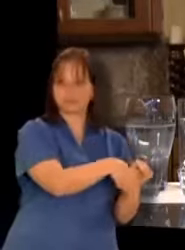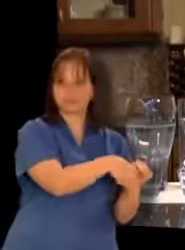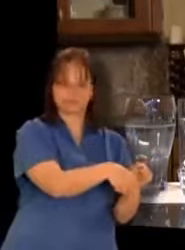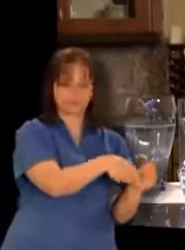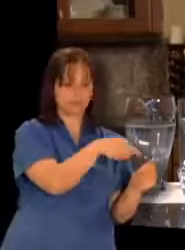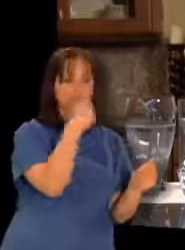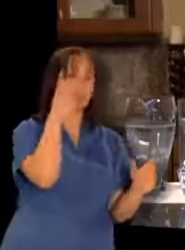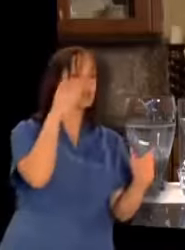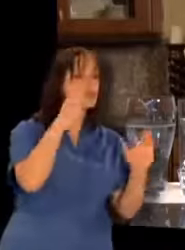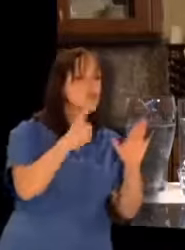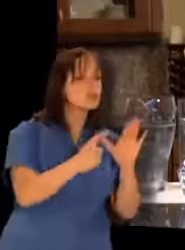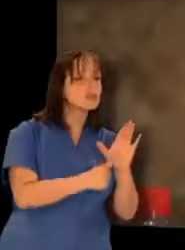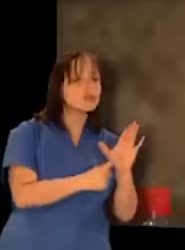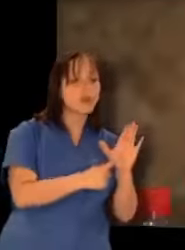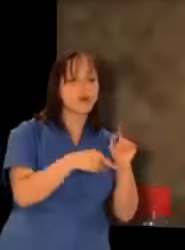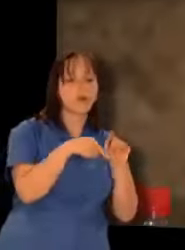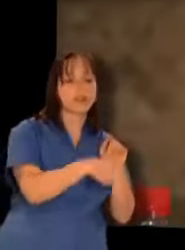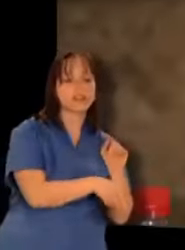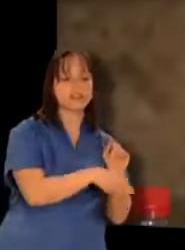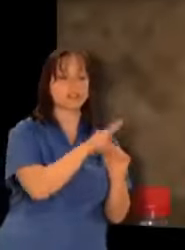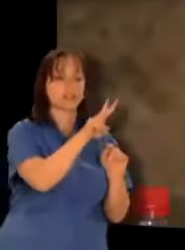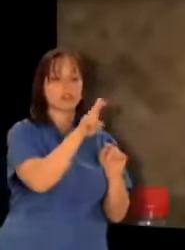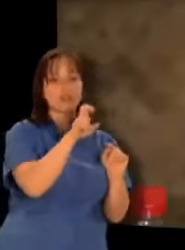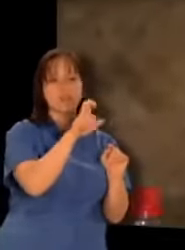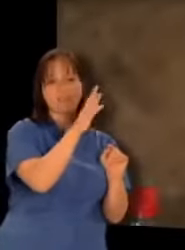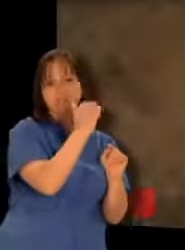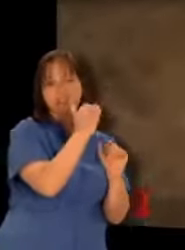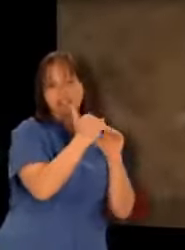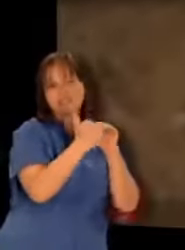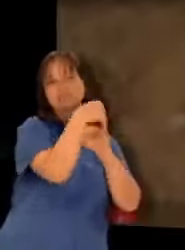So notice Dasani is over 215 right now.